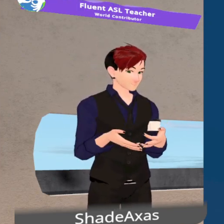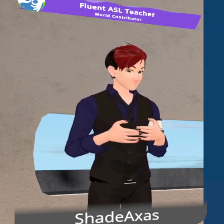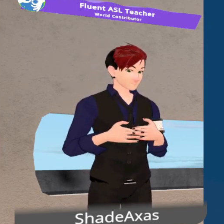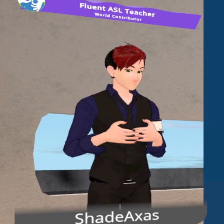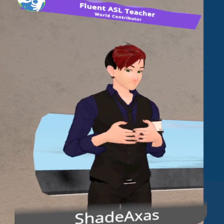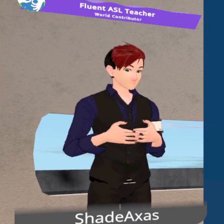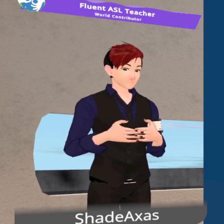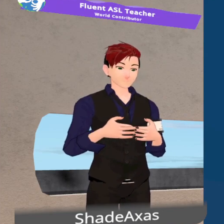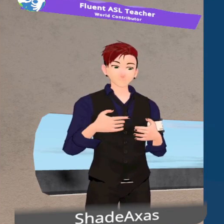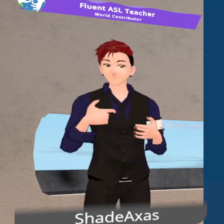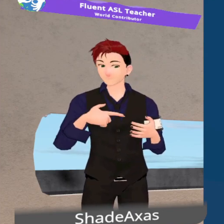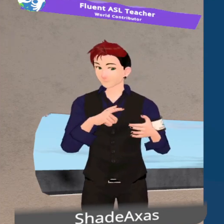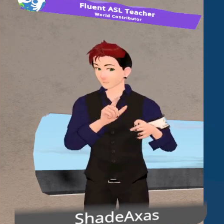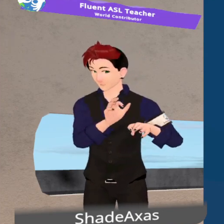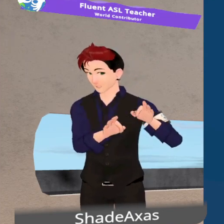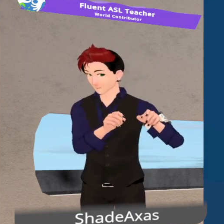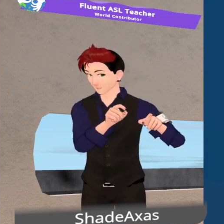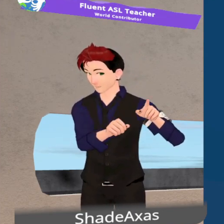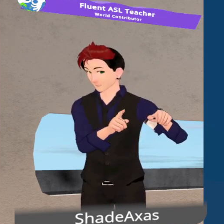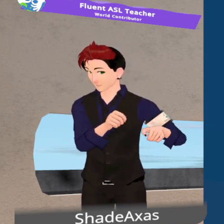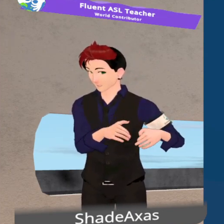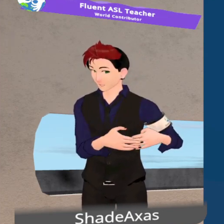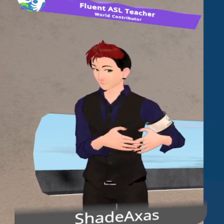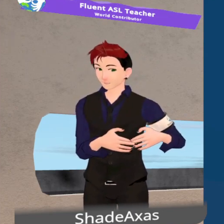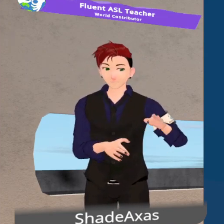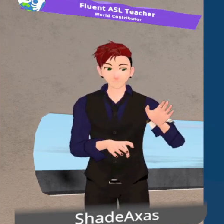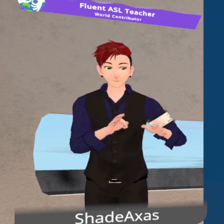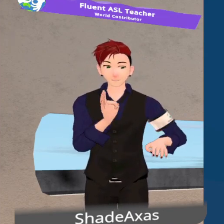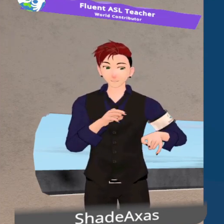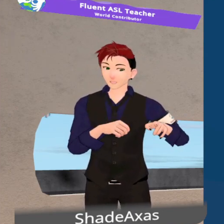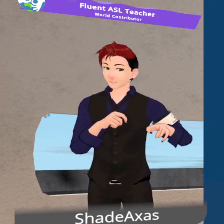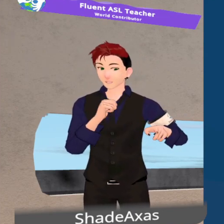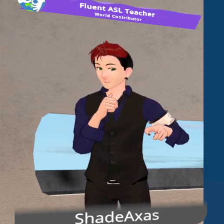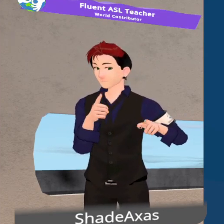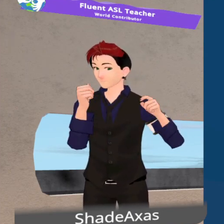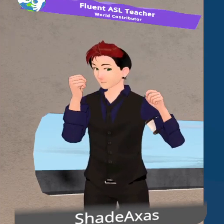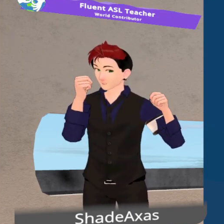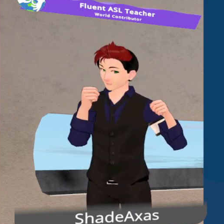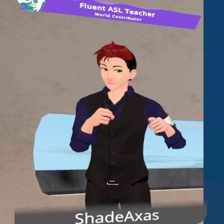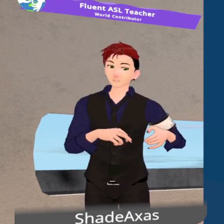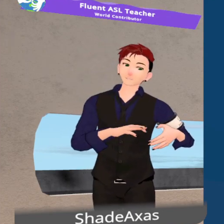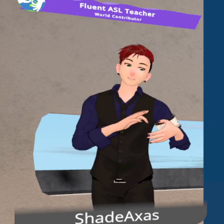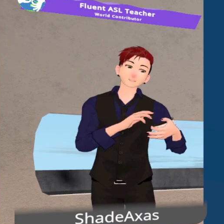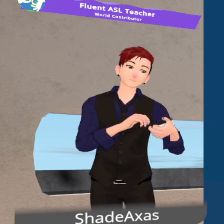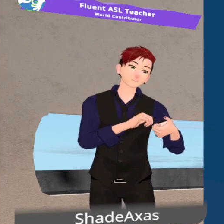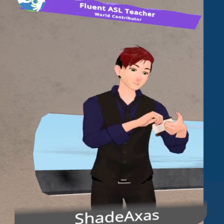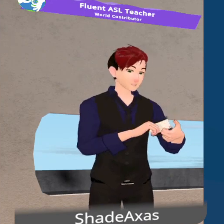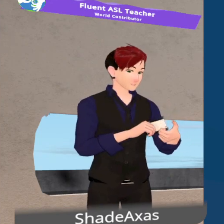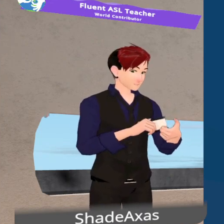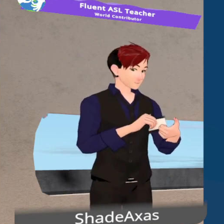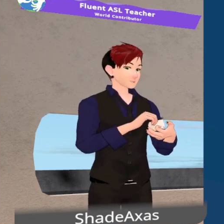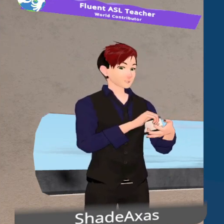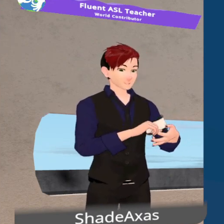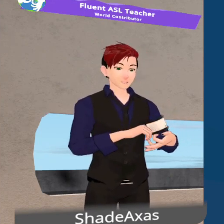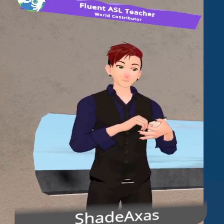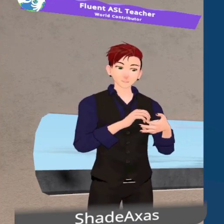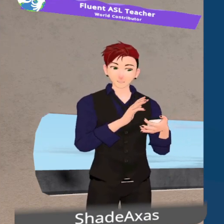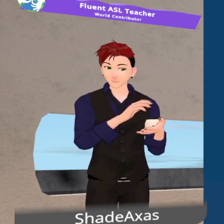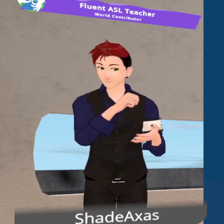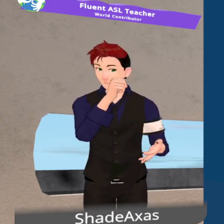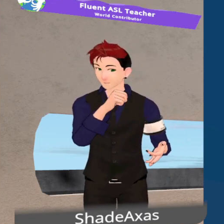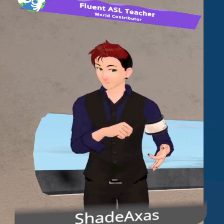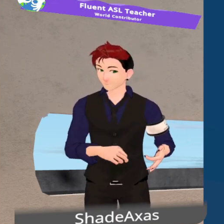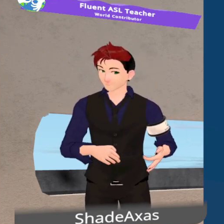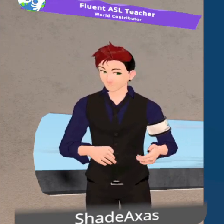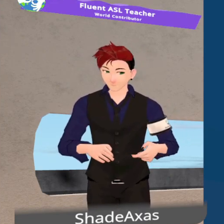world. And we ask a couple questions and find out they weren't teaching, they were doing